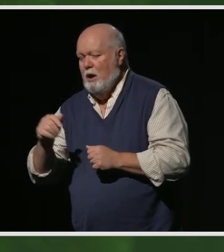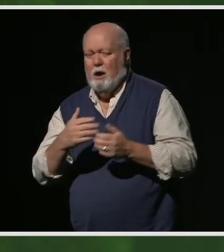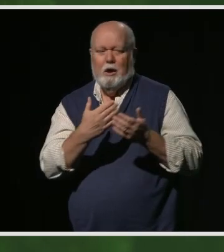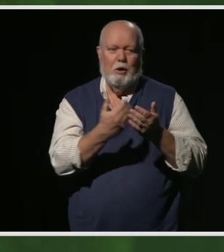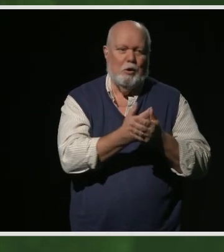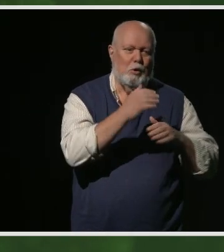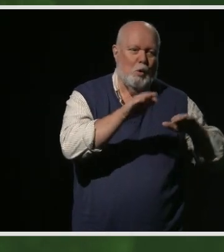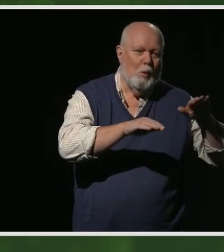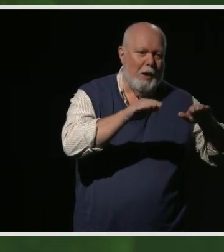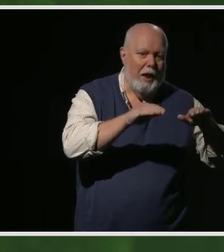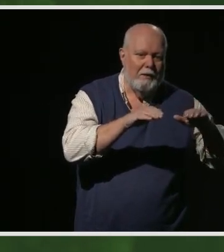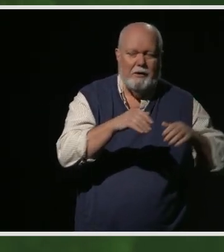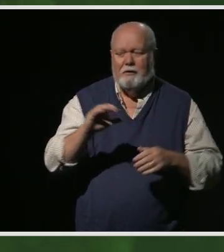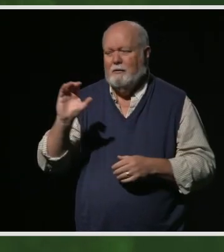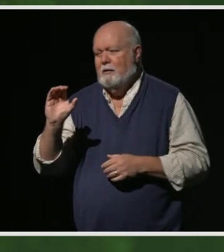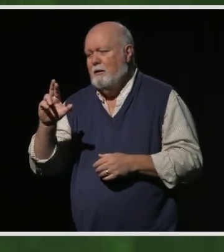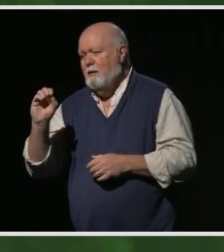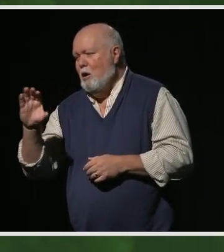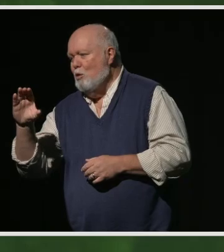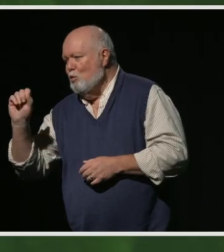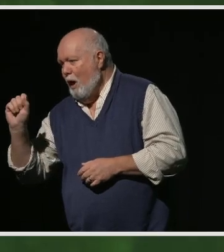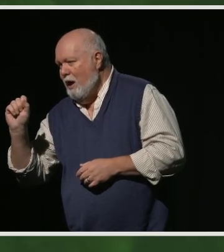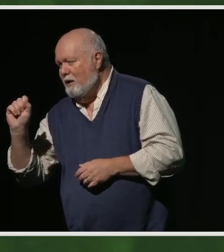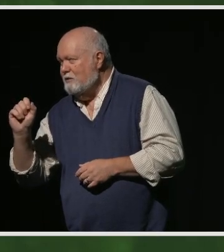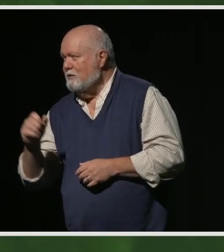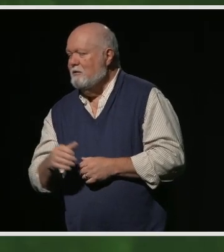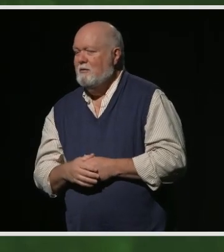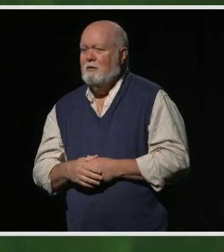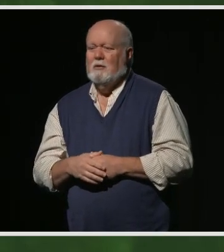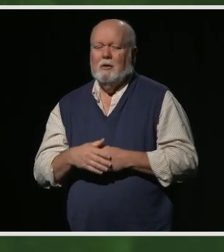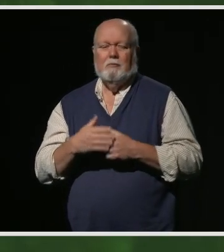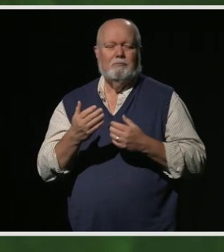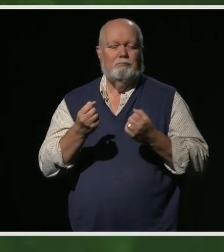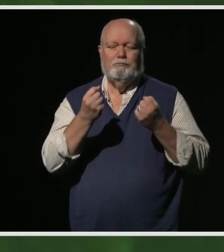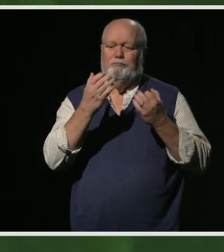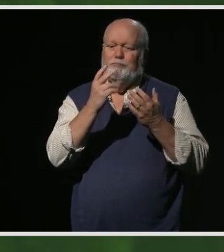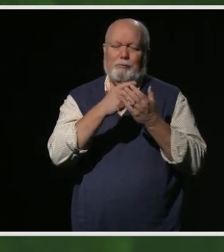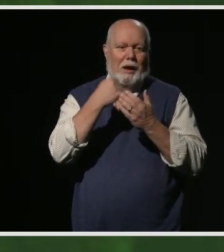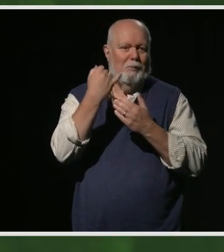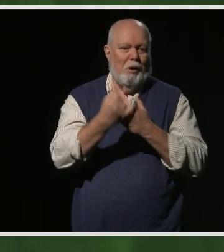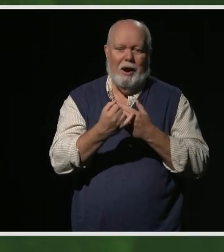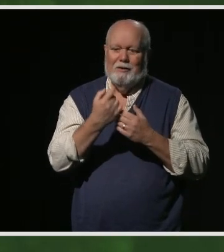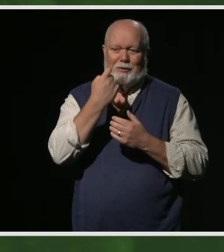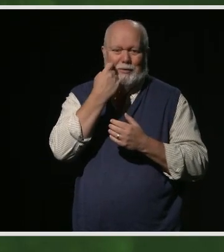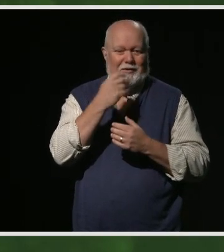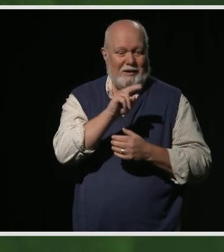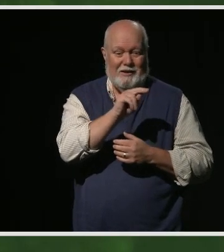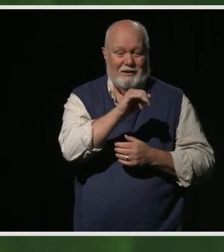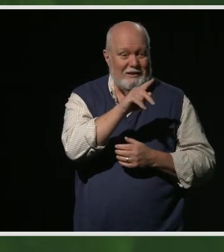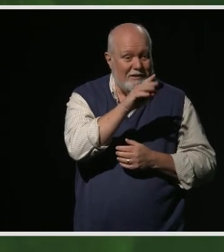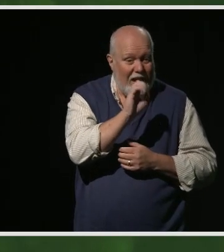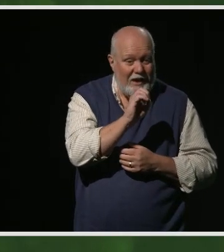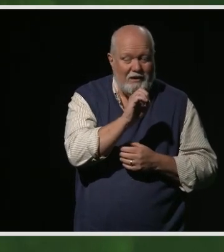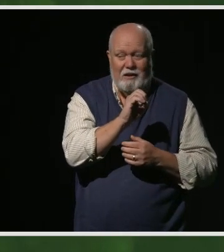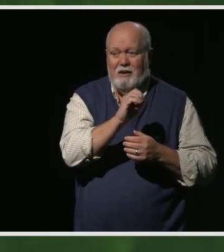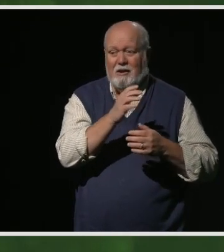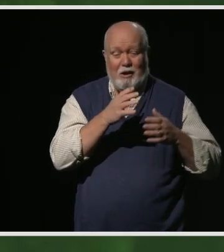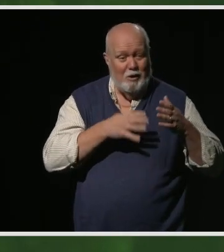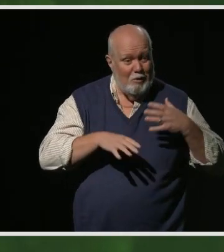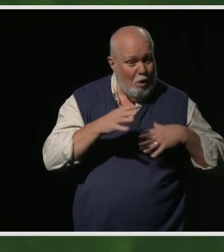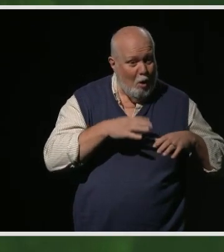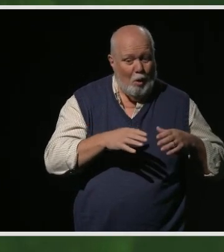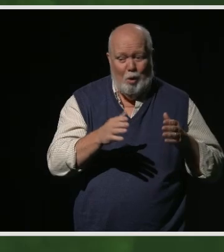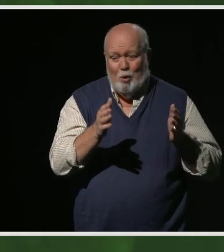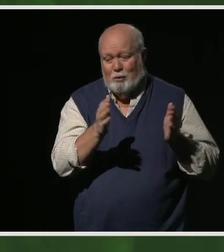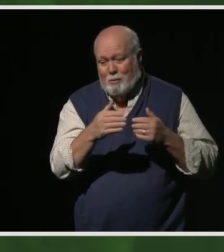us on global packaging projects today. We've done numerous projects over the last couple years with Nike, from apparel to packaging